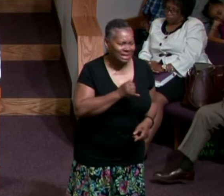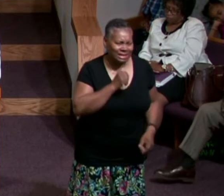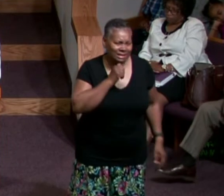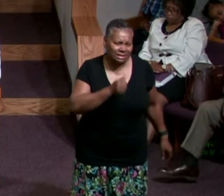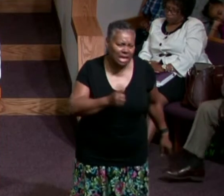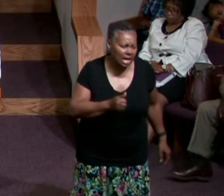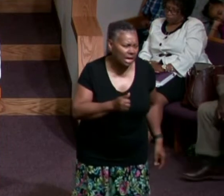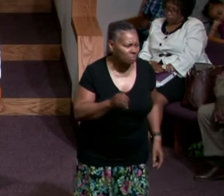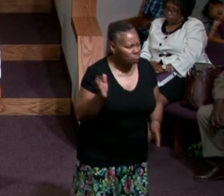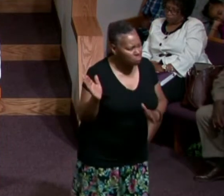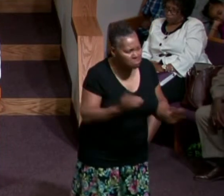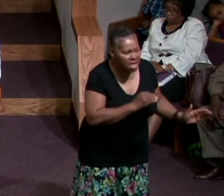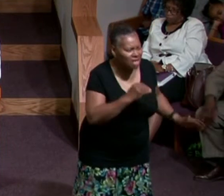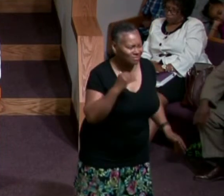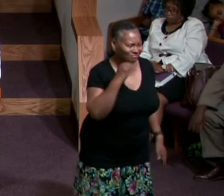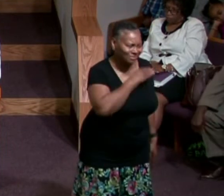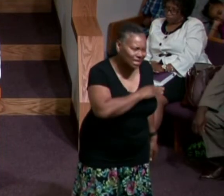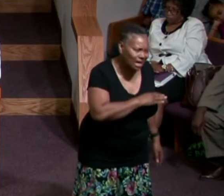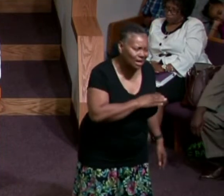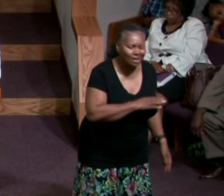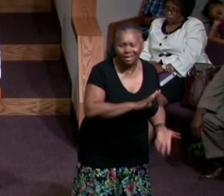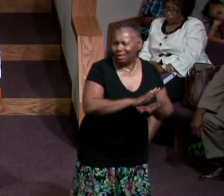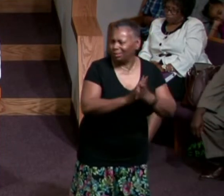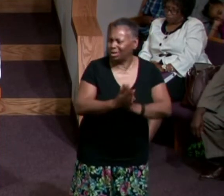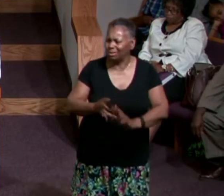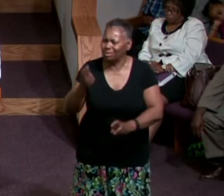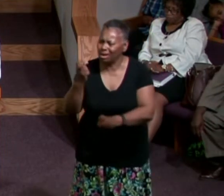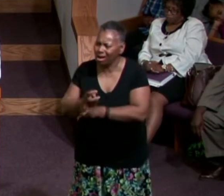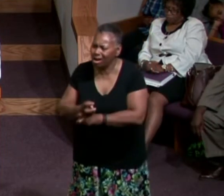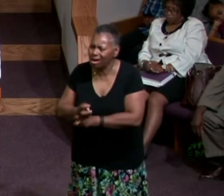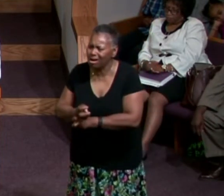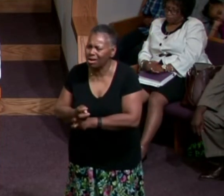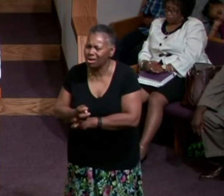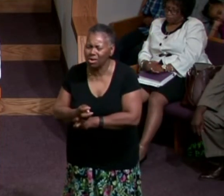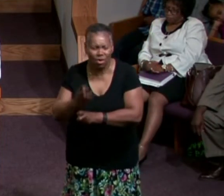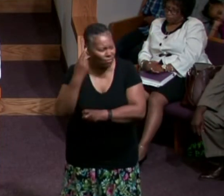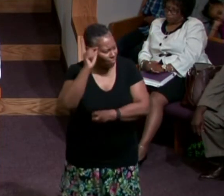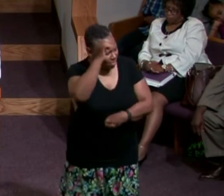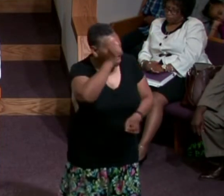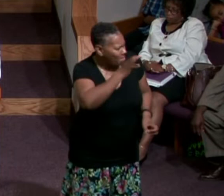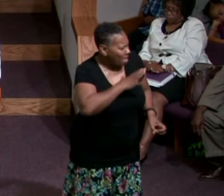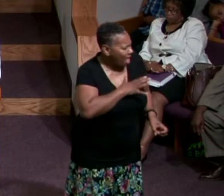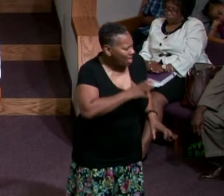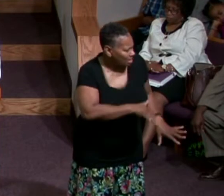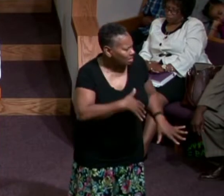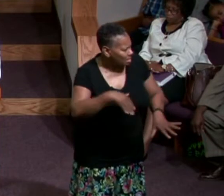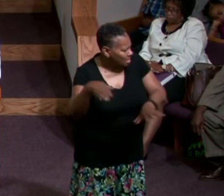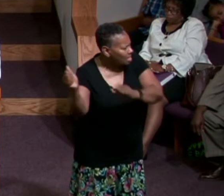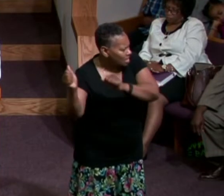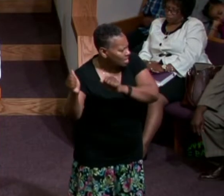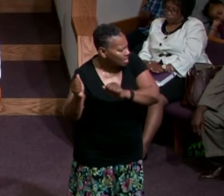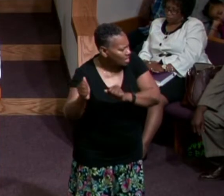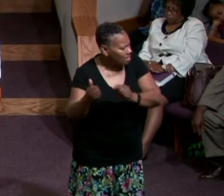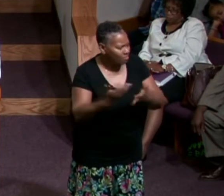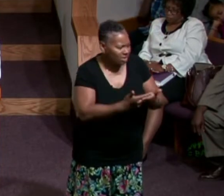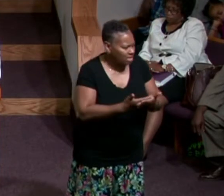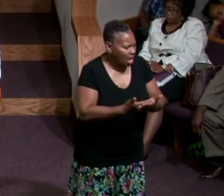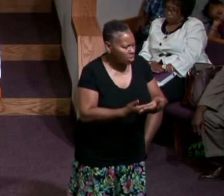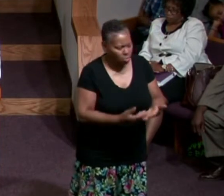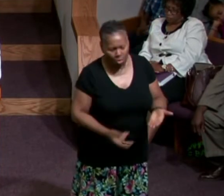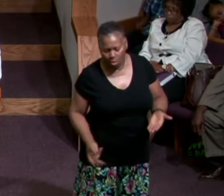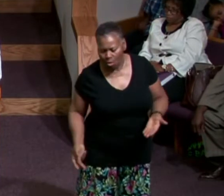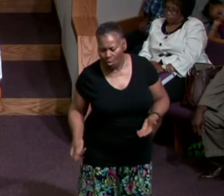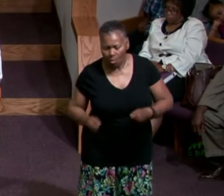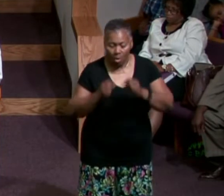brother, it becomes hard for the brother to simply walk away from a child who you got up with at